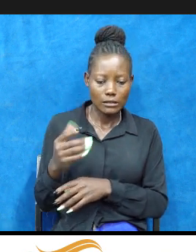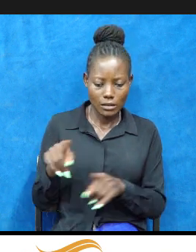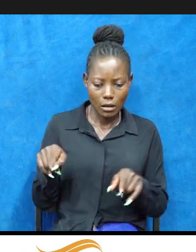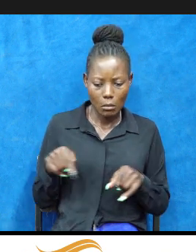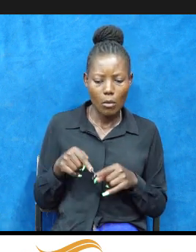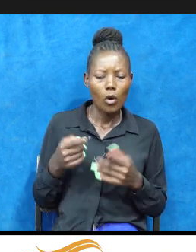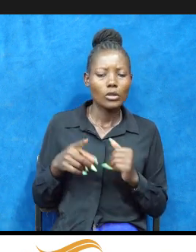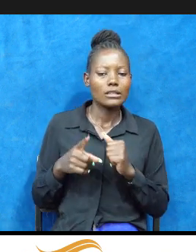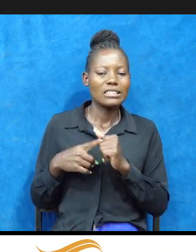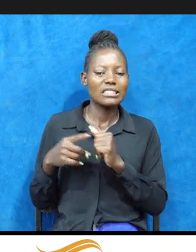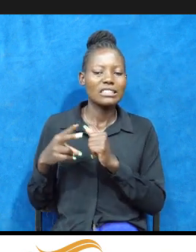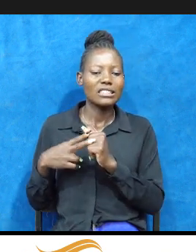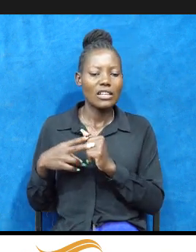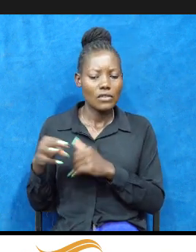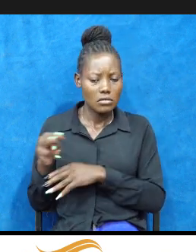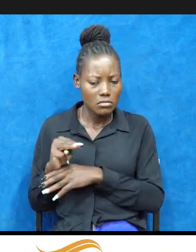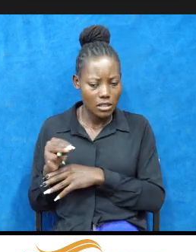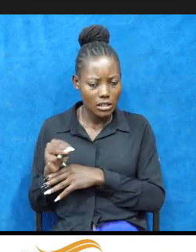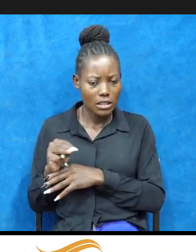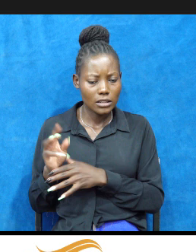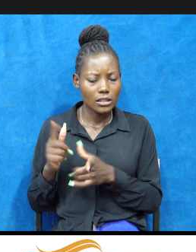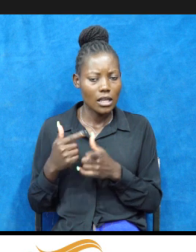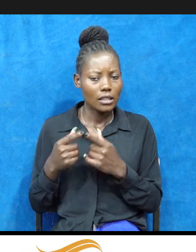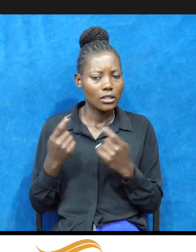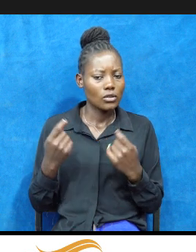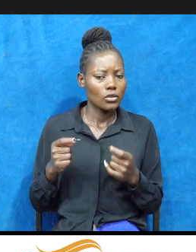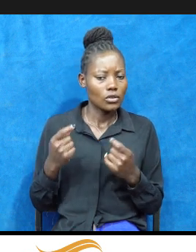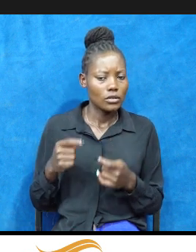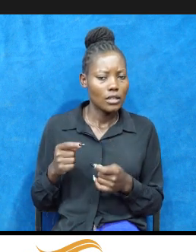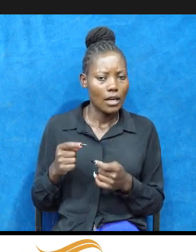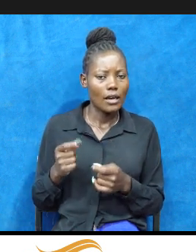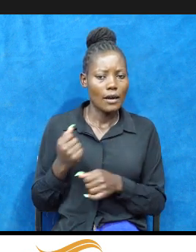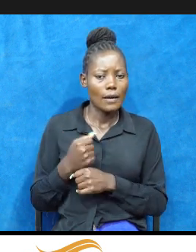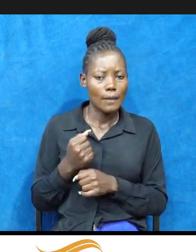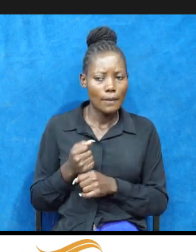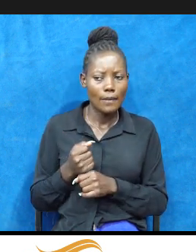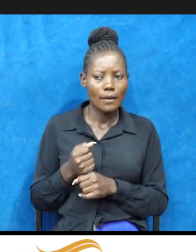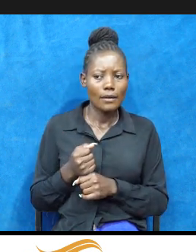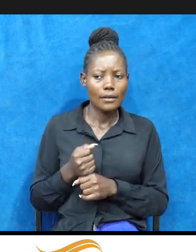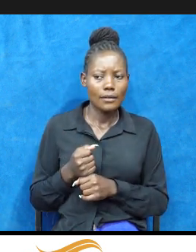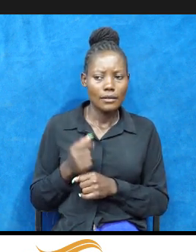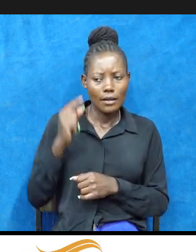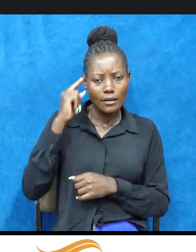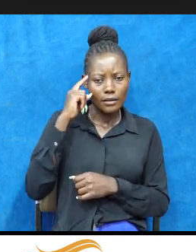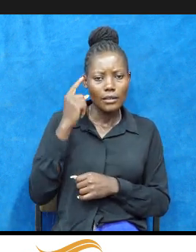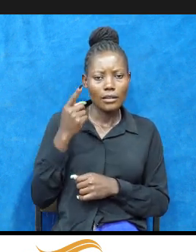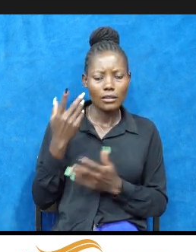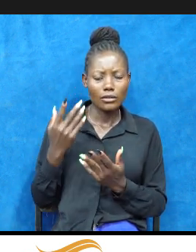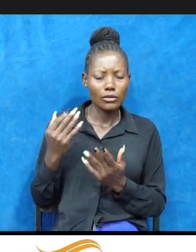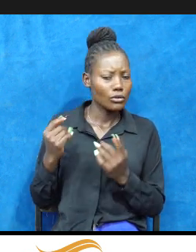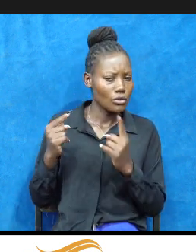55, 60 centimeters, and do single leg jumps, but hold dumbbells. That may defeat the purpose a little bit, because I think you're really looking